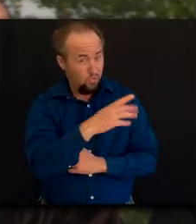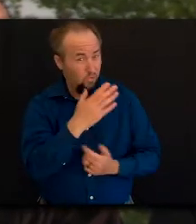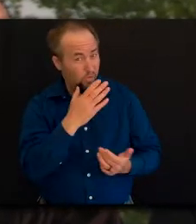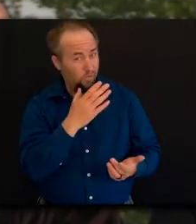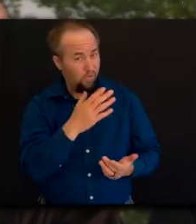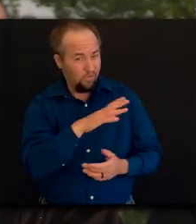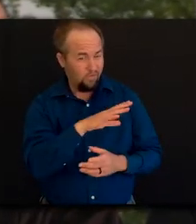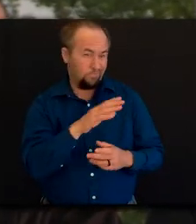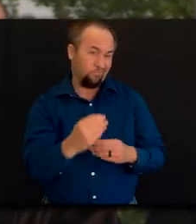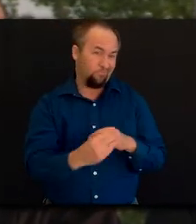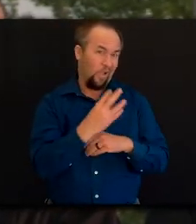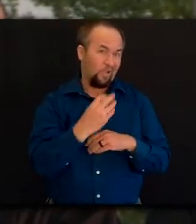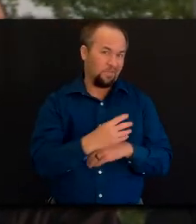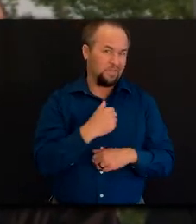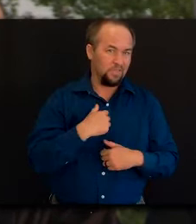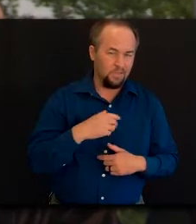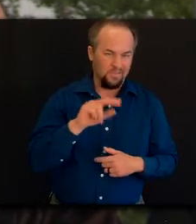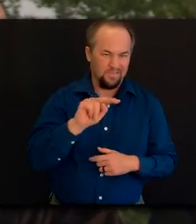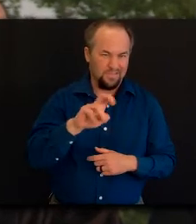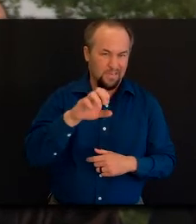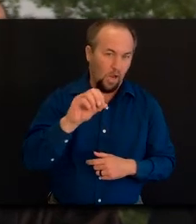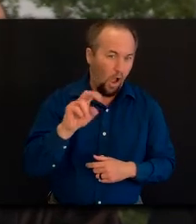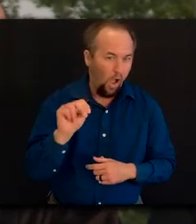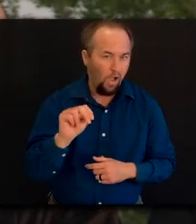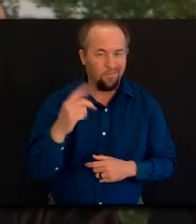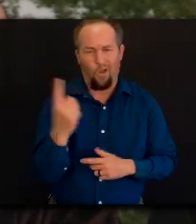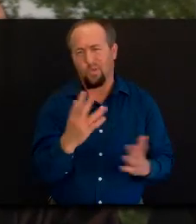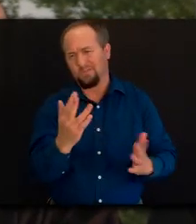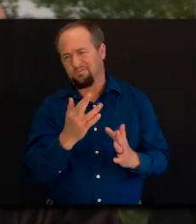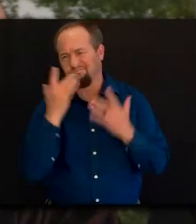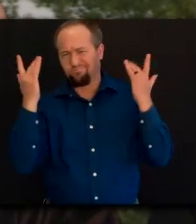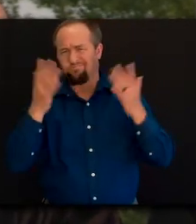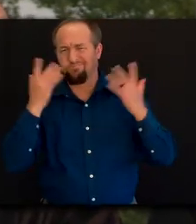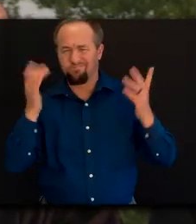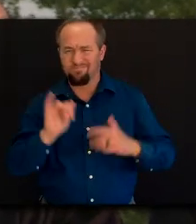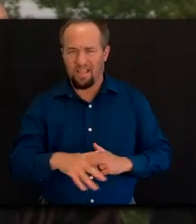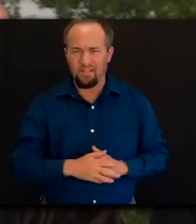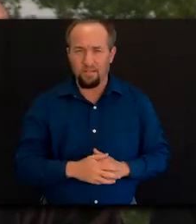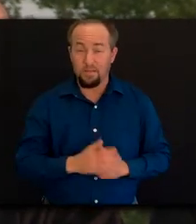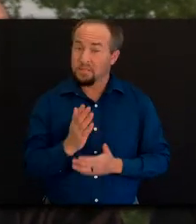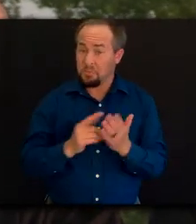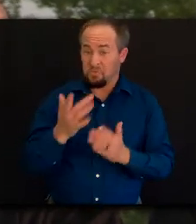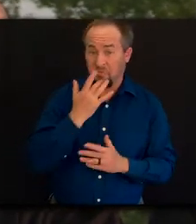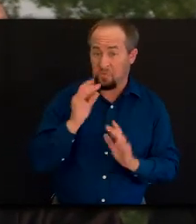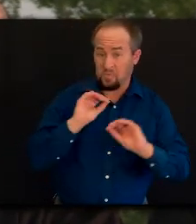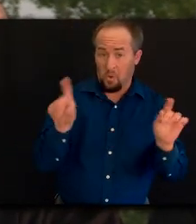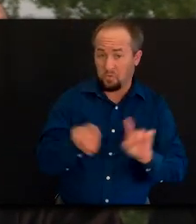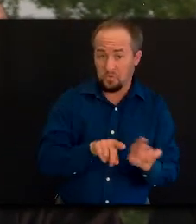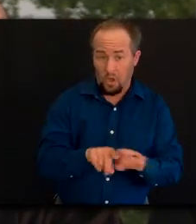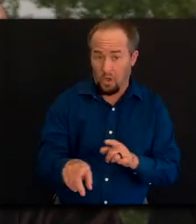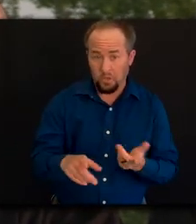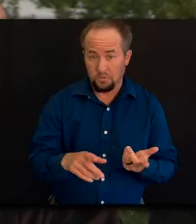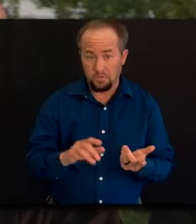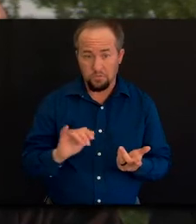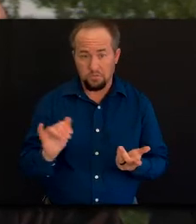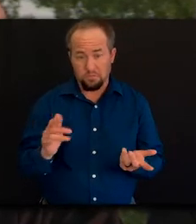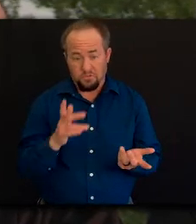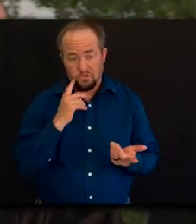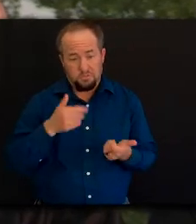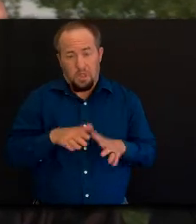the neon sock, always jovial and extroverted. Some of you prefer no socks at all, just letting your dogs chill on